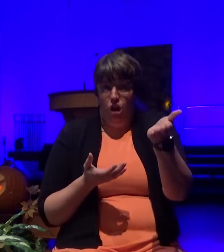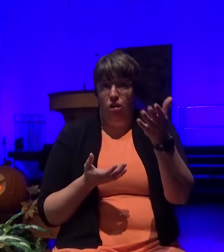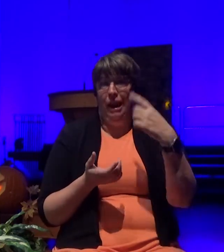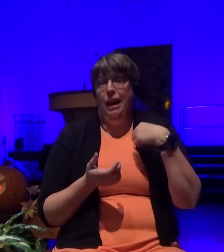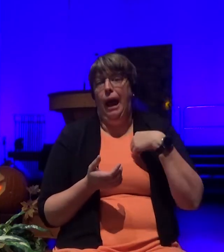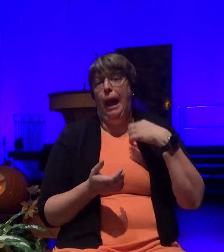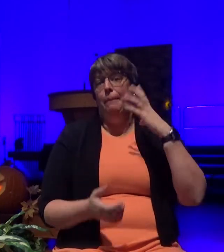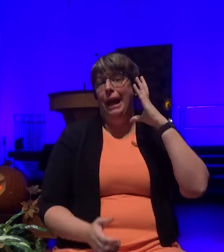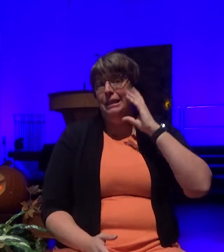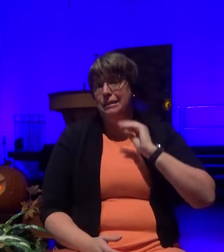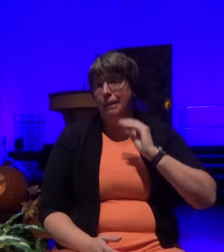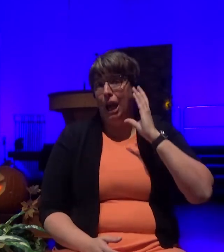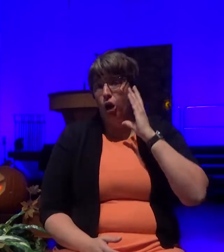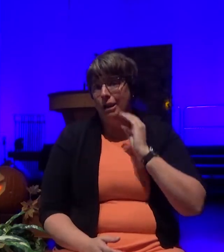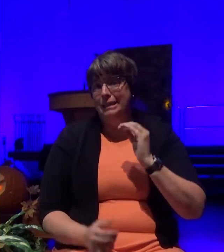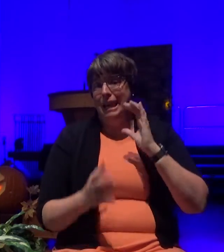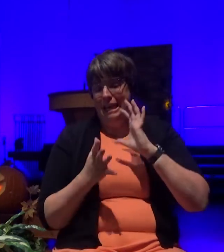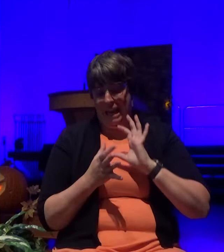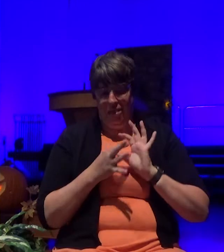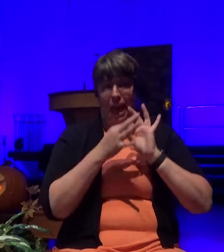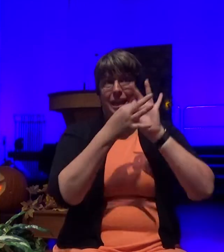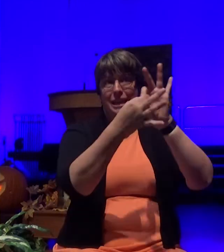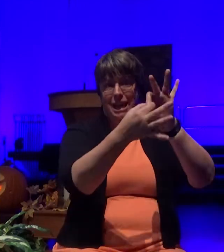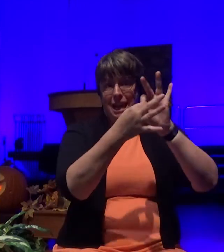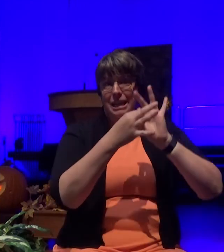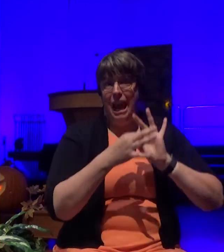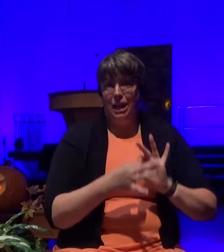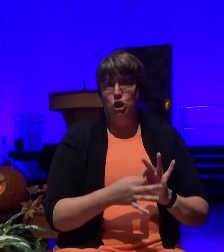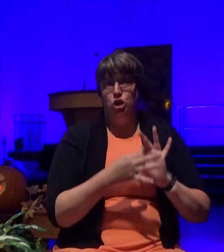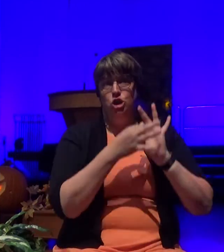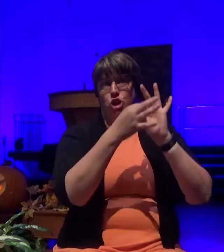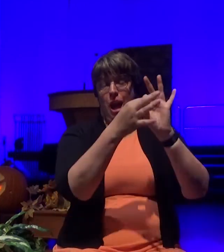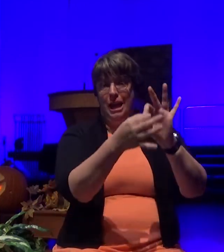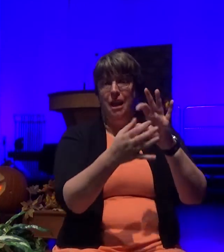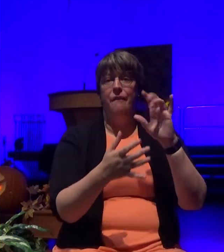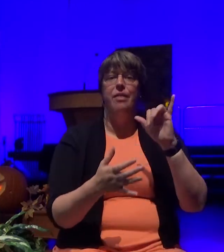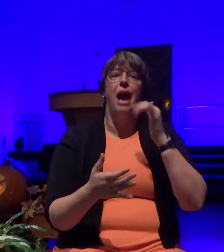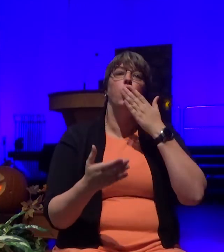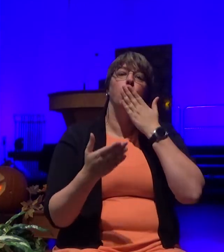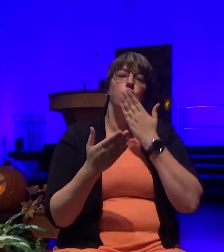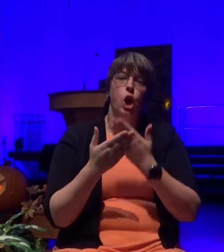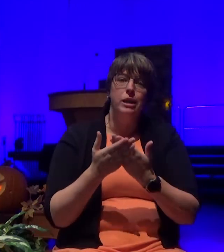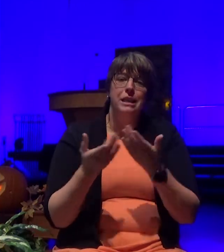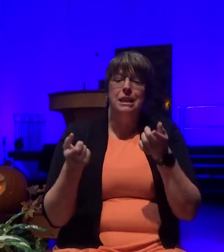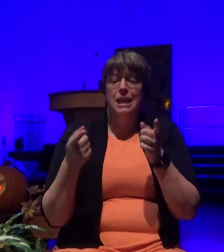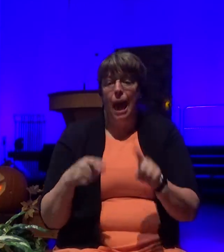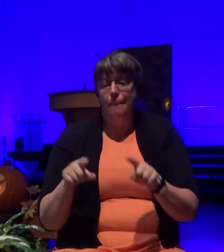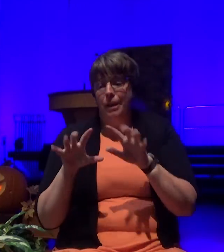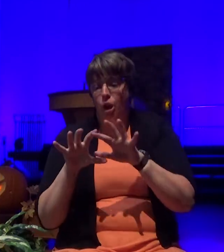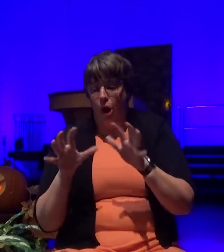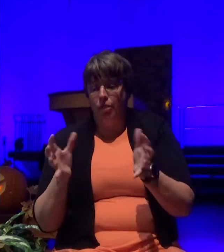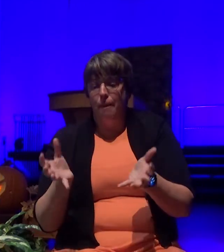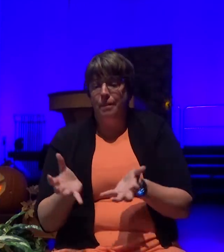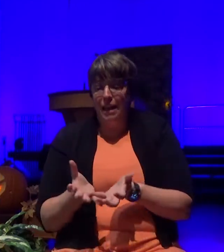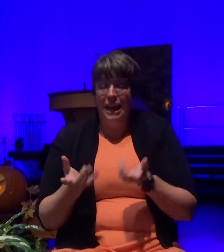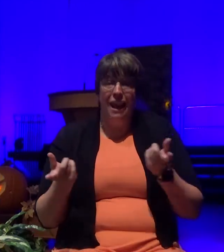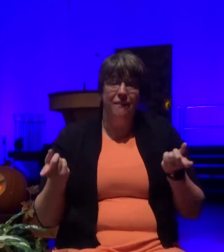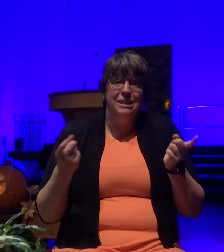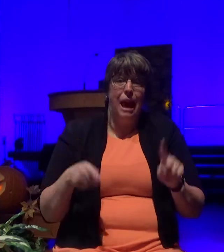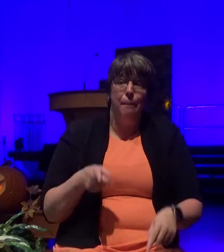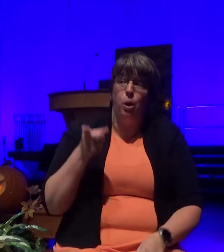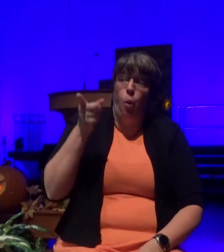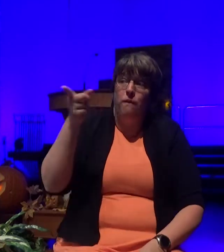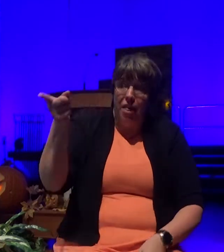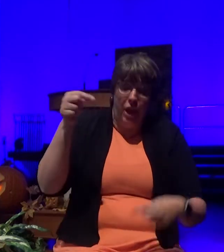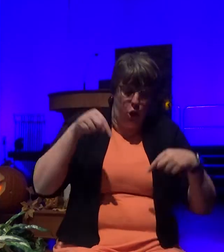in resonance with the good that is expressing on this planet, whether it's happening over there or over here, it doesn't matter, because there